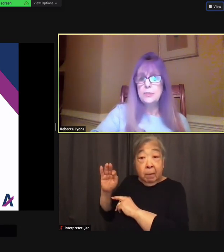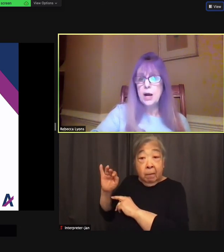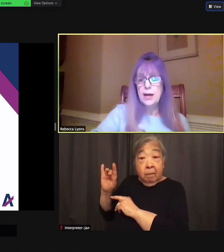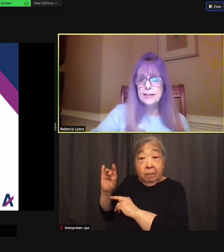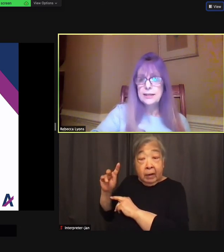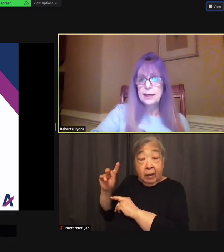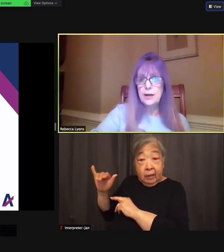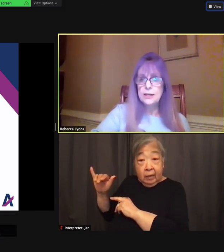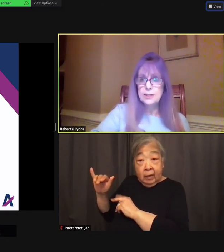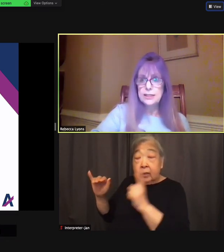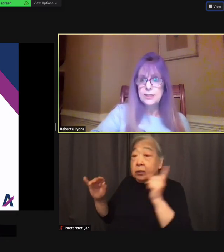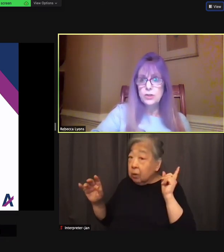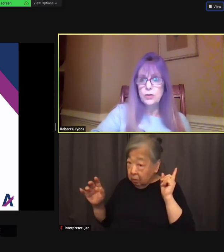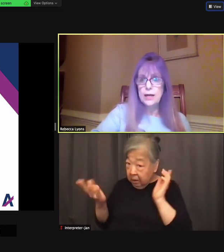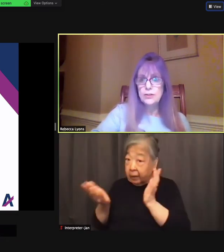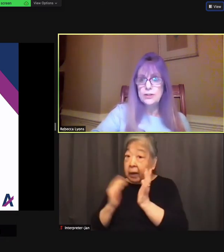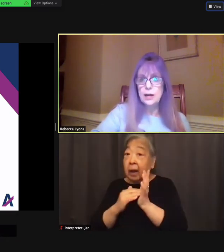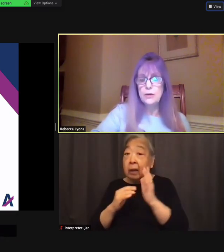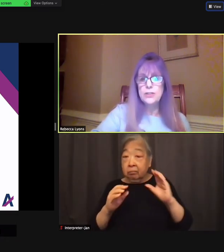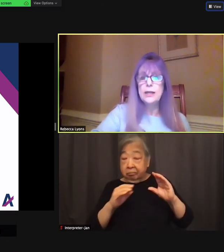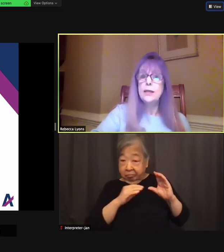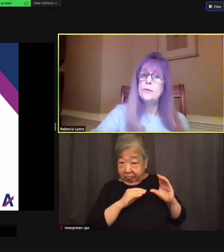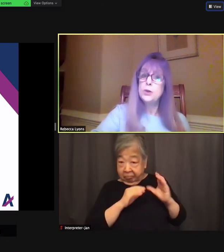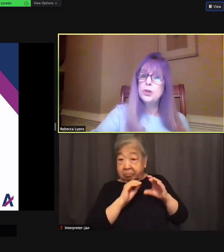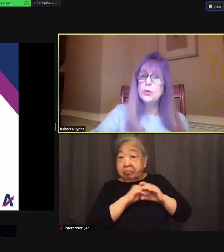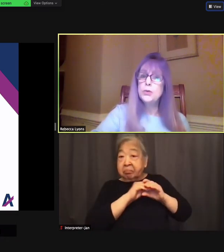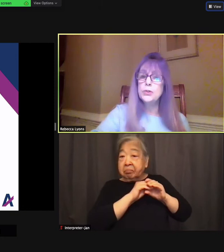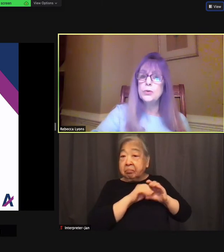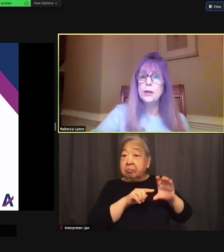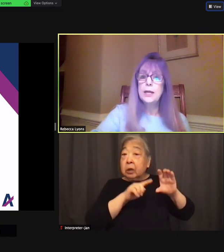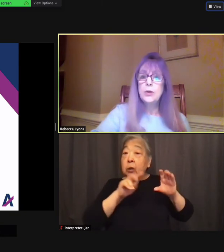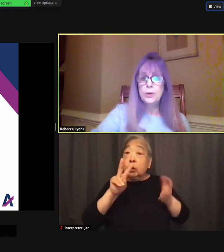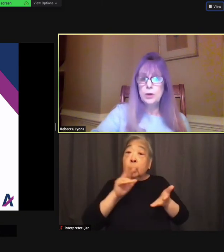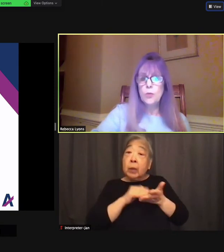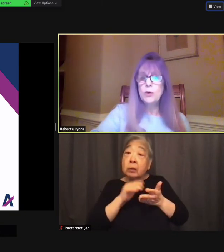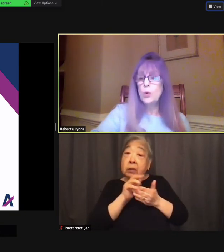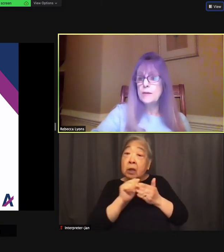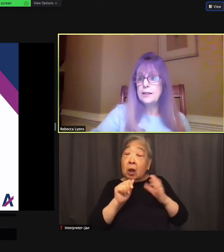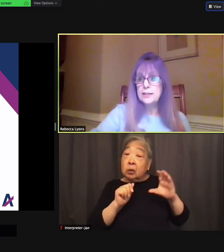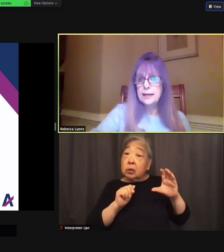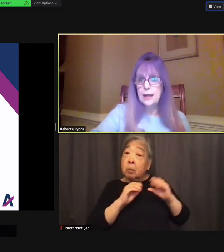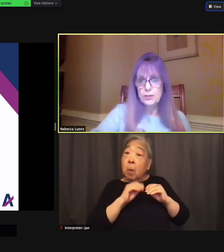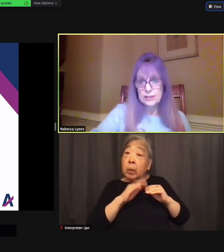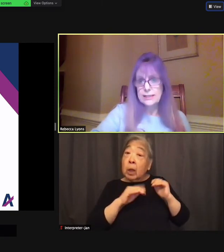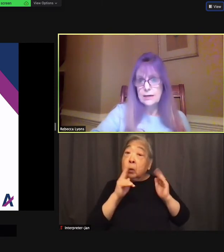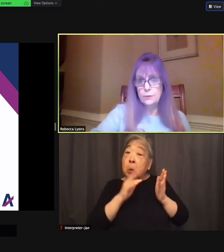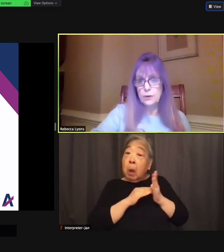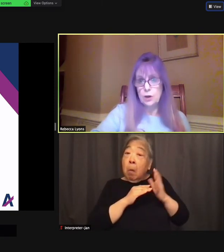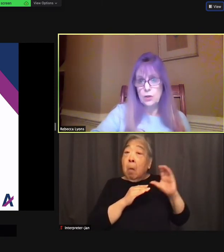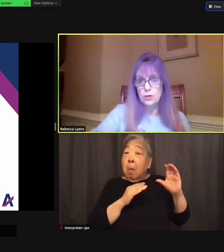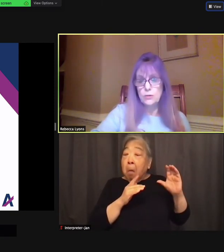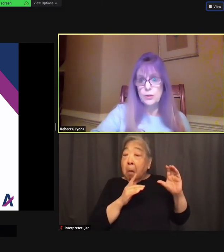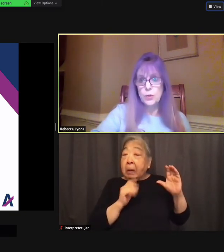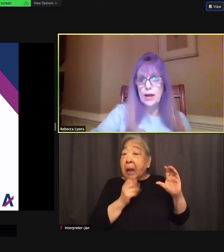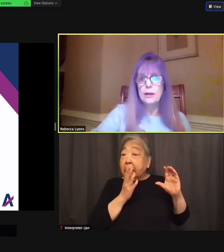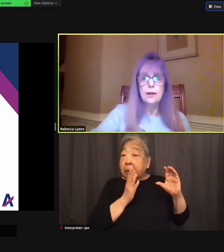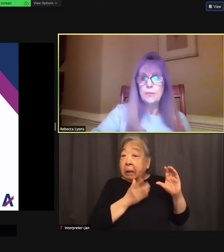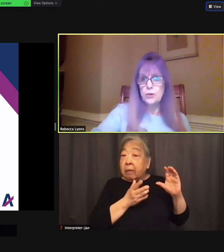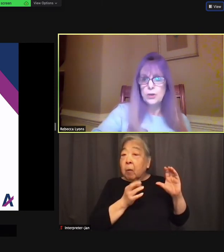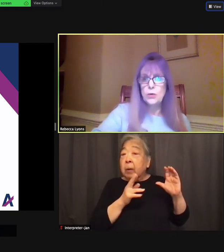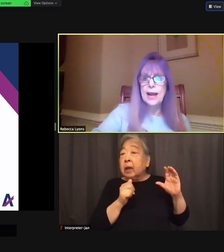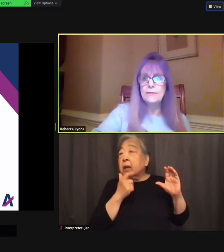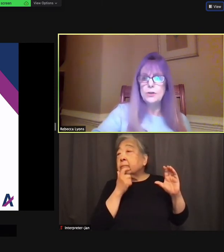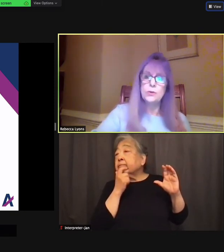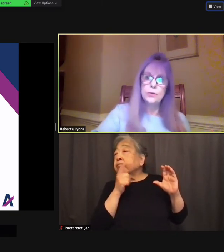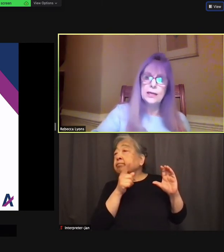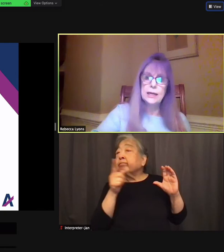FDIC deposit account exceeds $2,000, if you choose to, you can open one of these accounts to save for the long term as well, but you